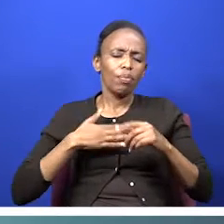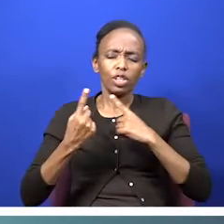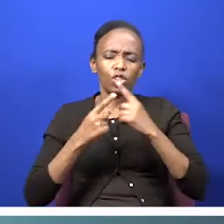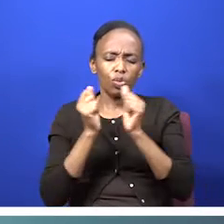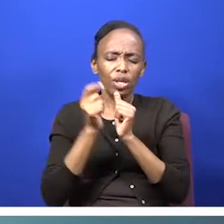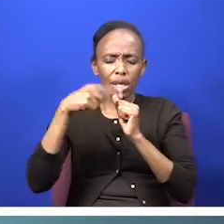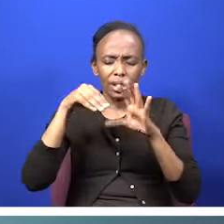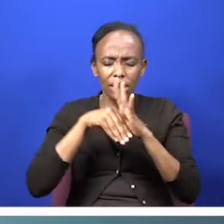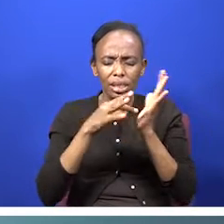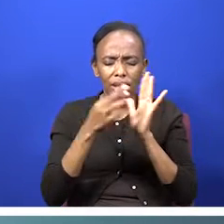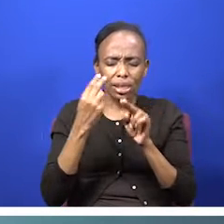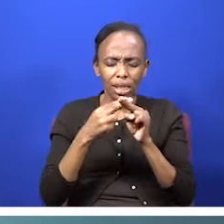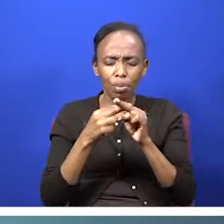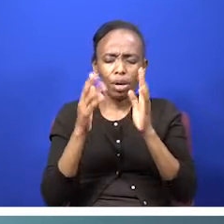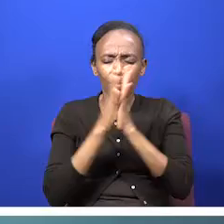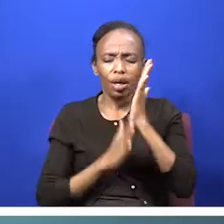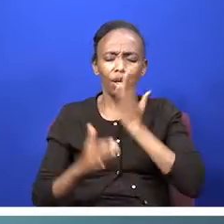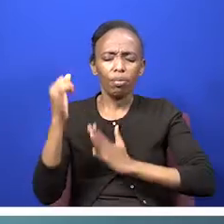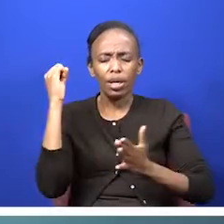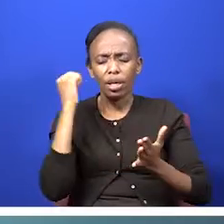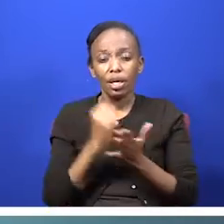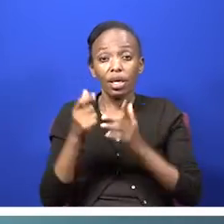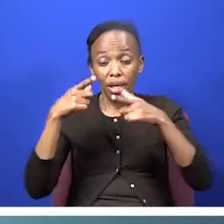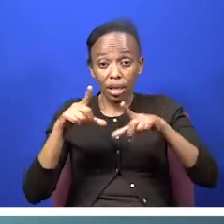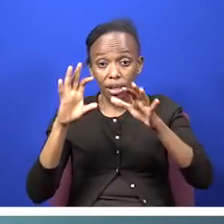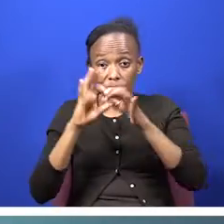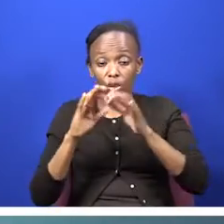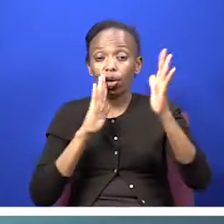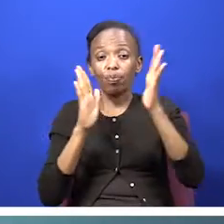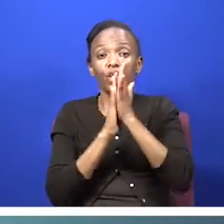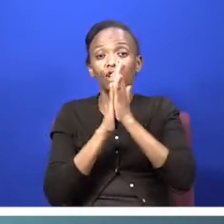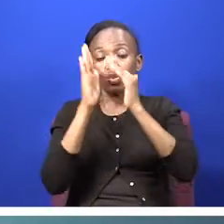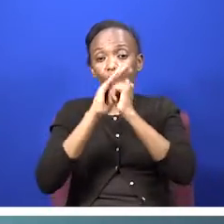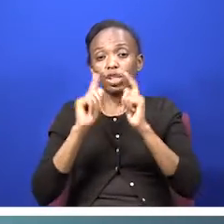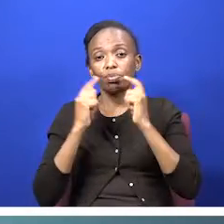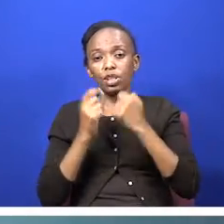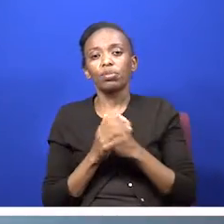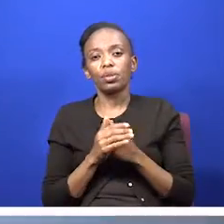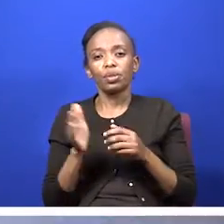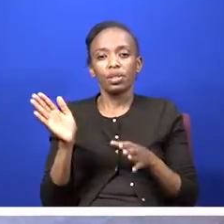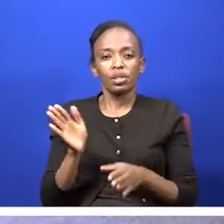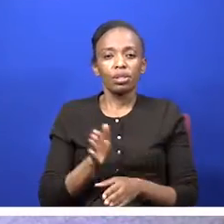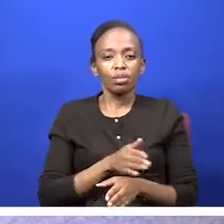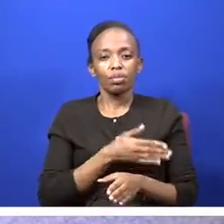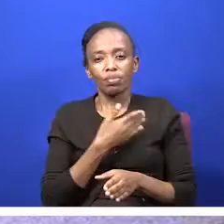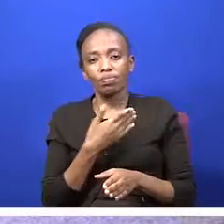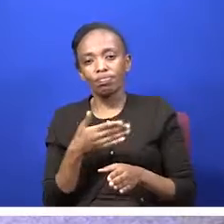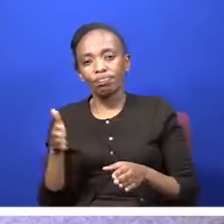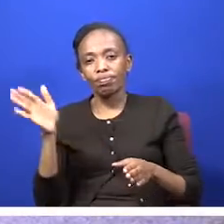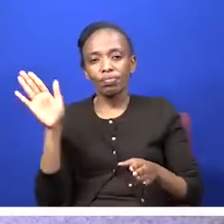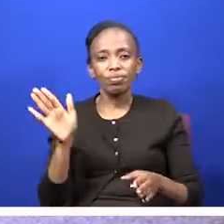Please speak to us. In Jesus' name I pray. Amen. Let us join the praise and worship team.